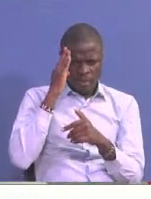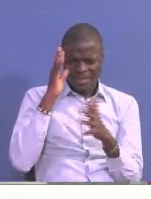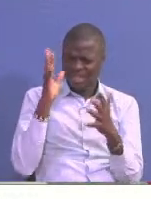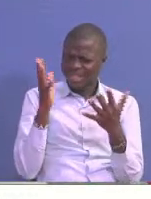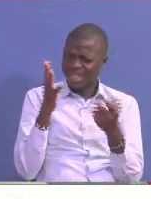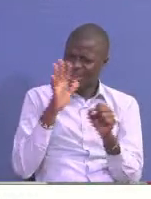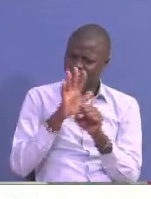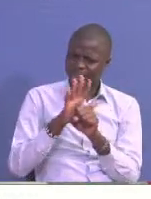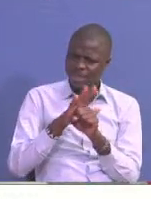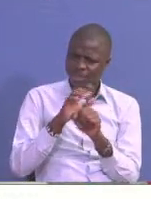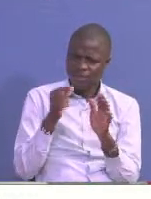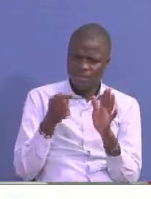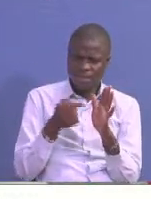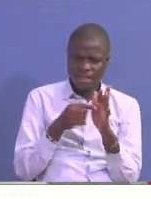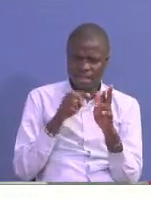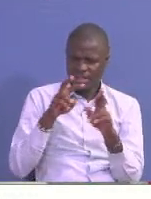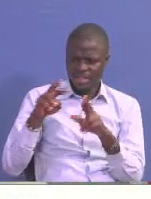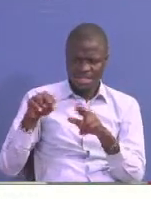how much of the research